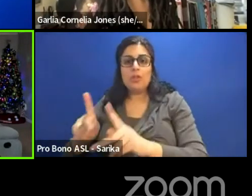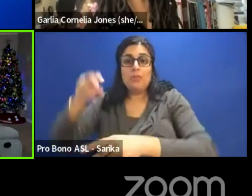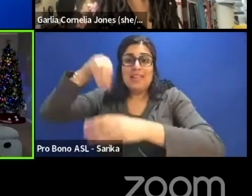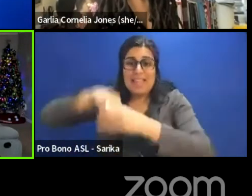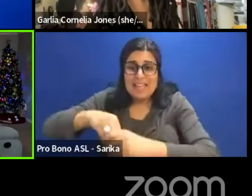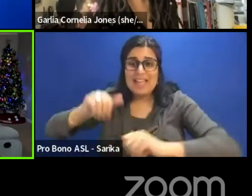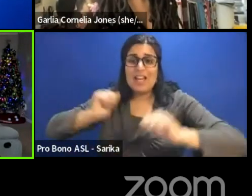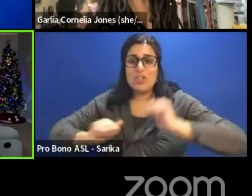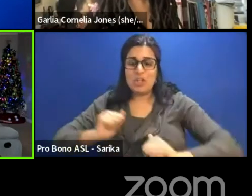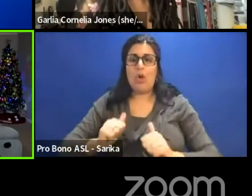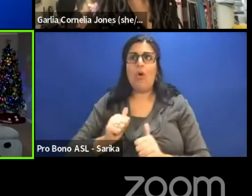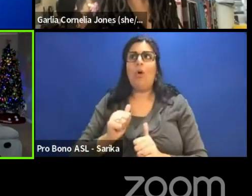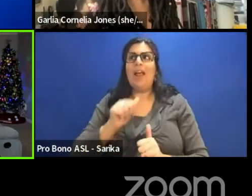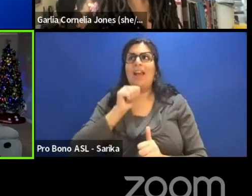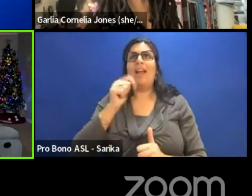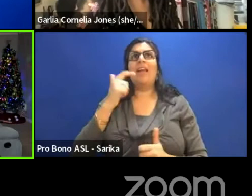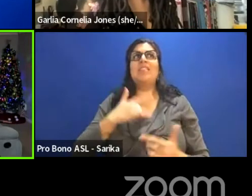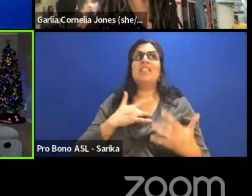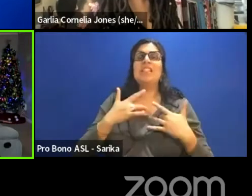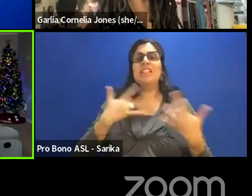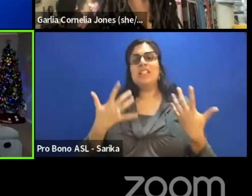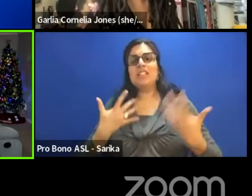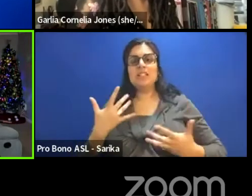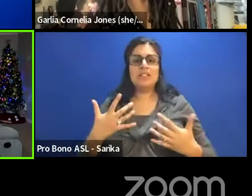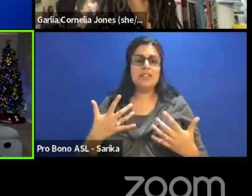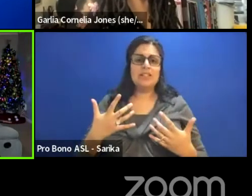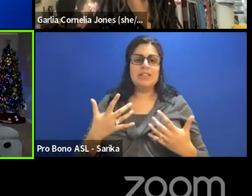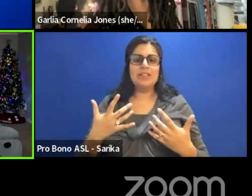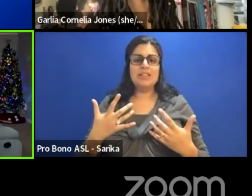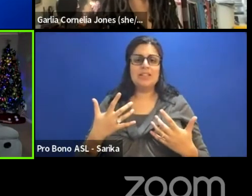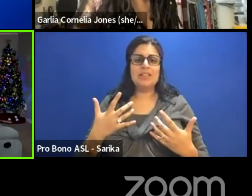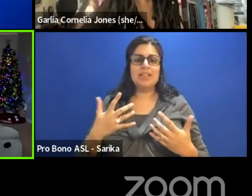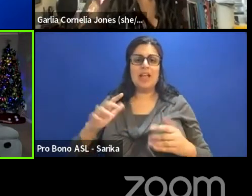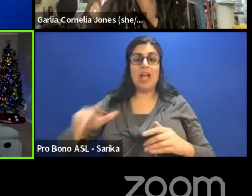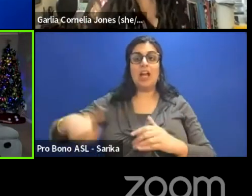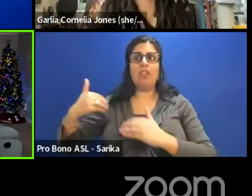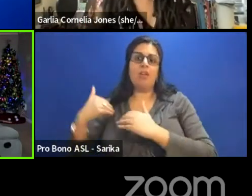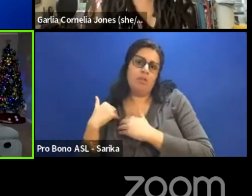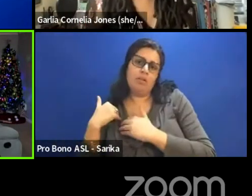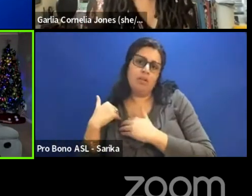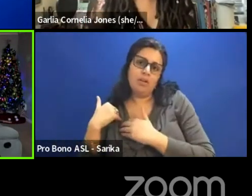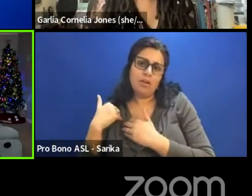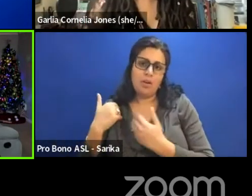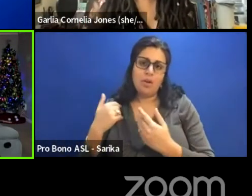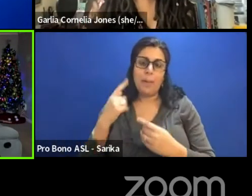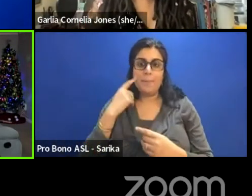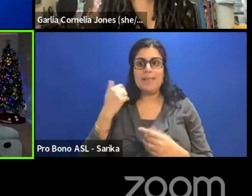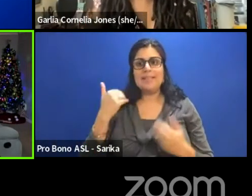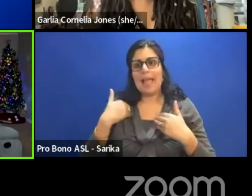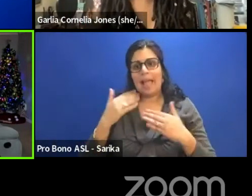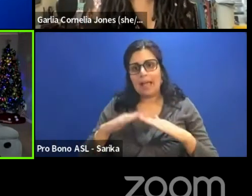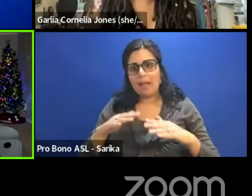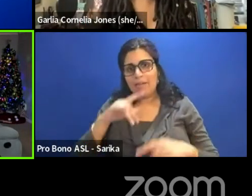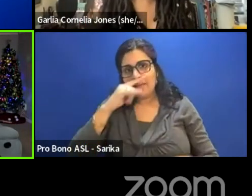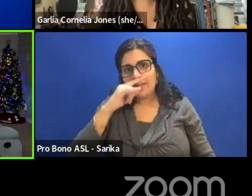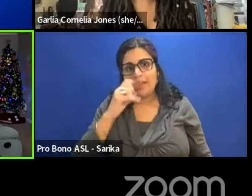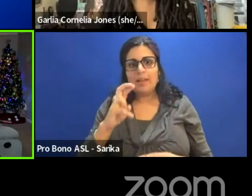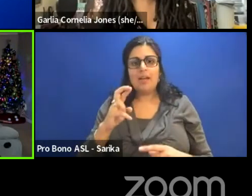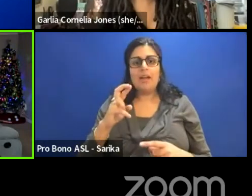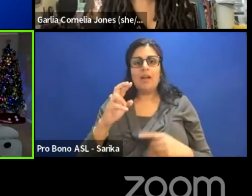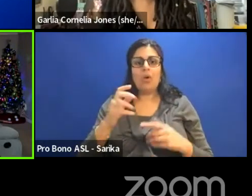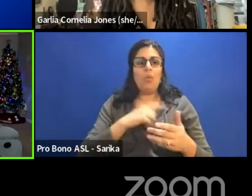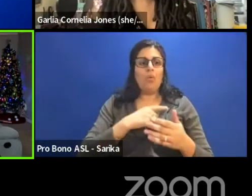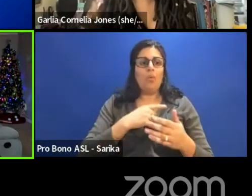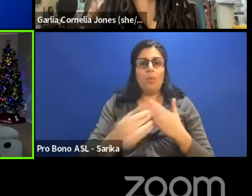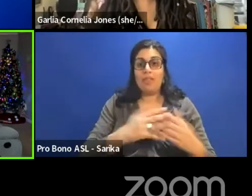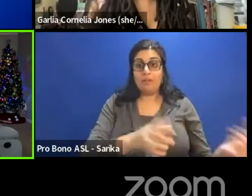not have participation in the show be an additional burden on them when it comes to either the drive for